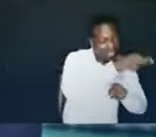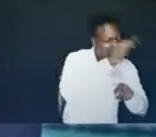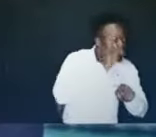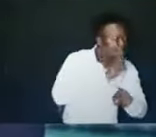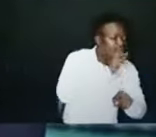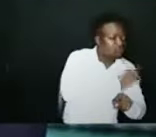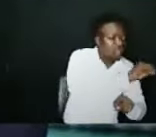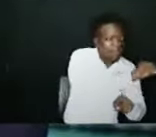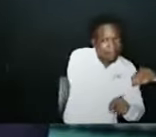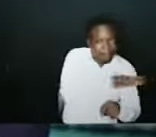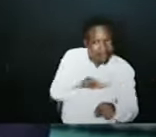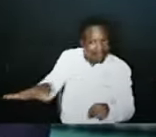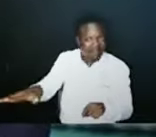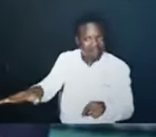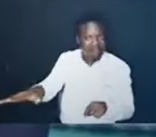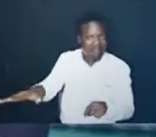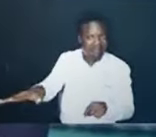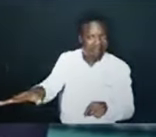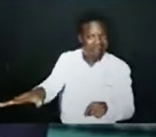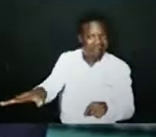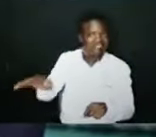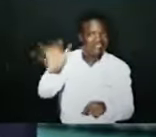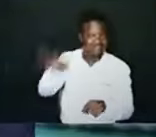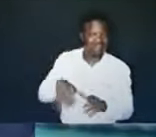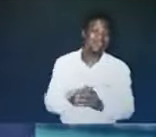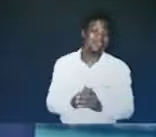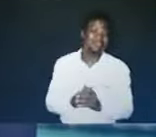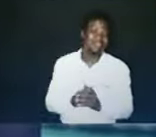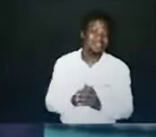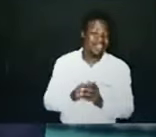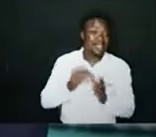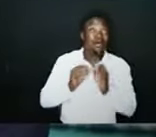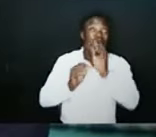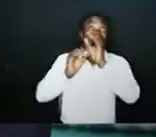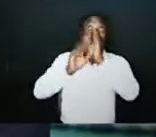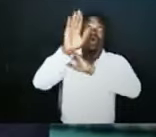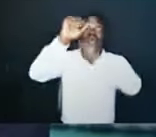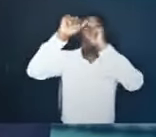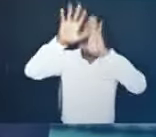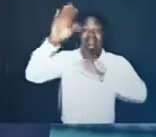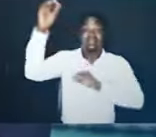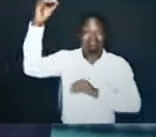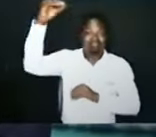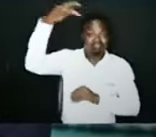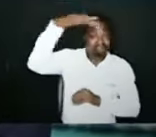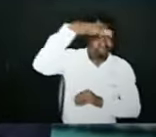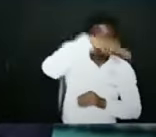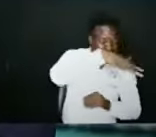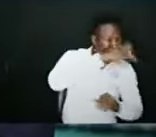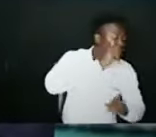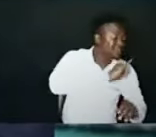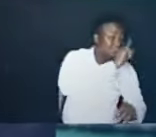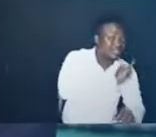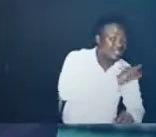was to touch the other nations as well and draw them unto God. Why?